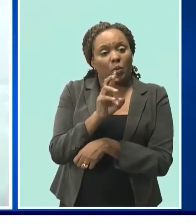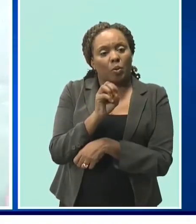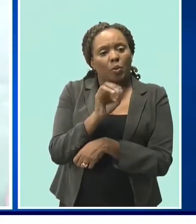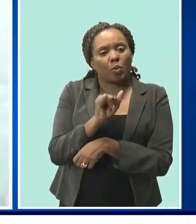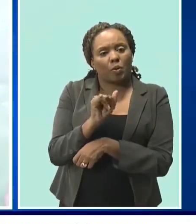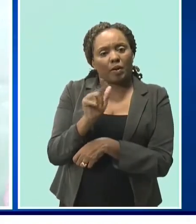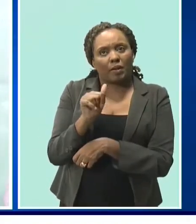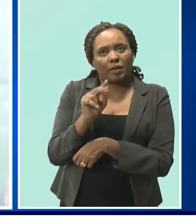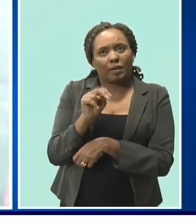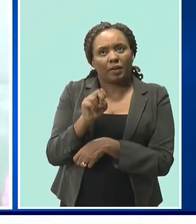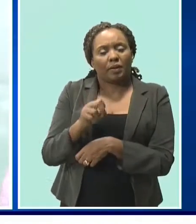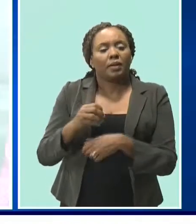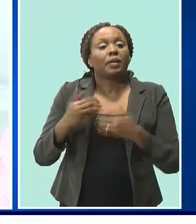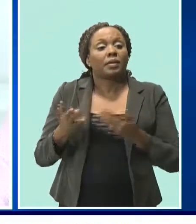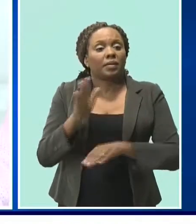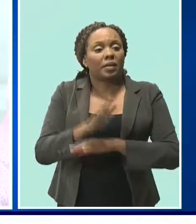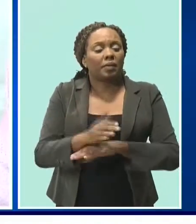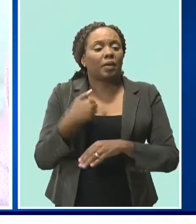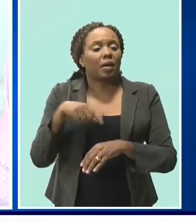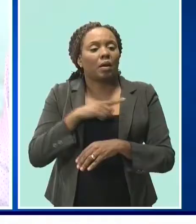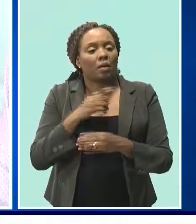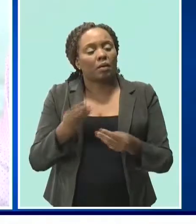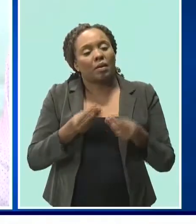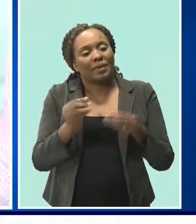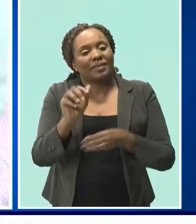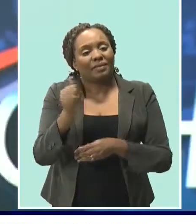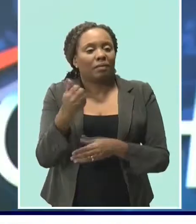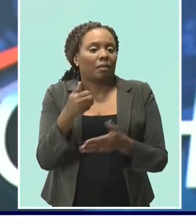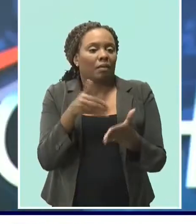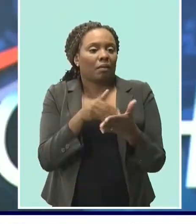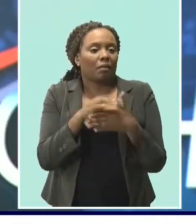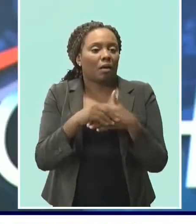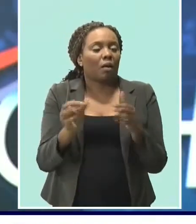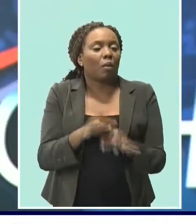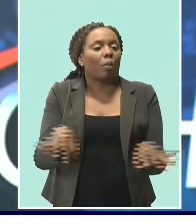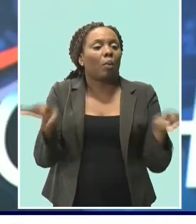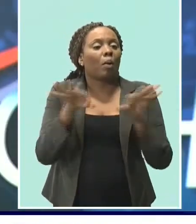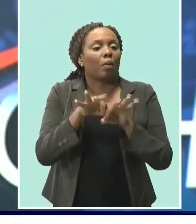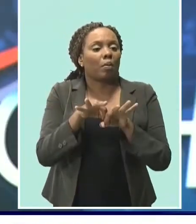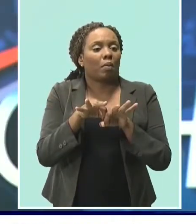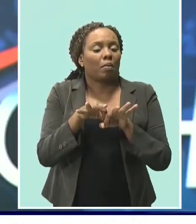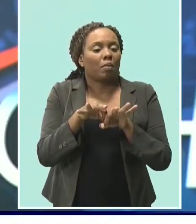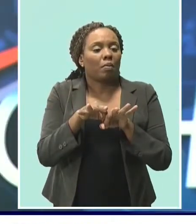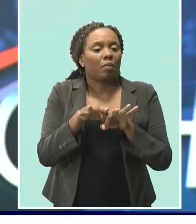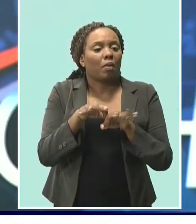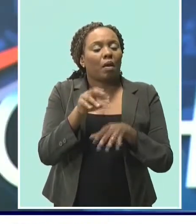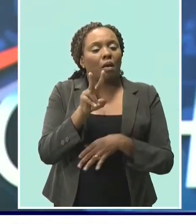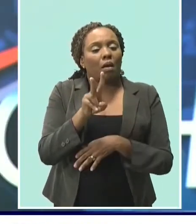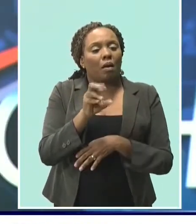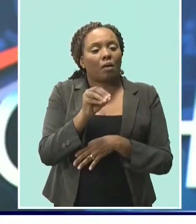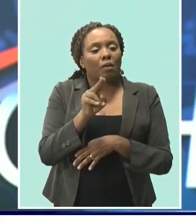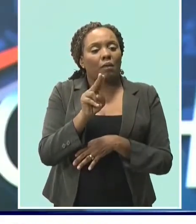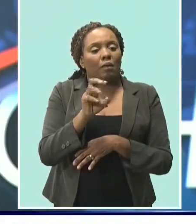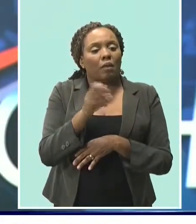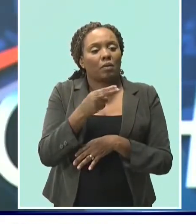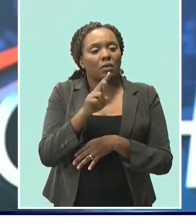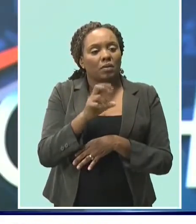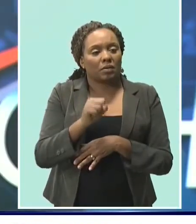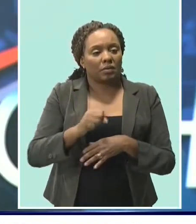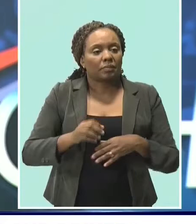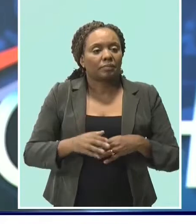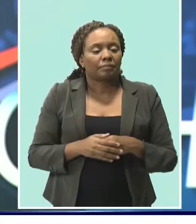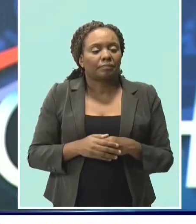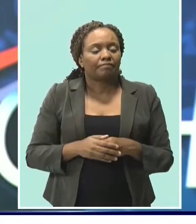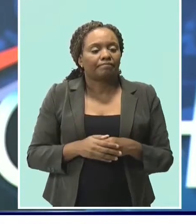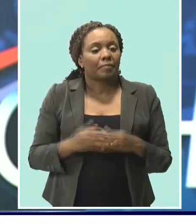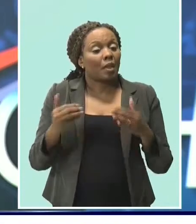we are donating $10,000 worth of vouchers. New legislation will see owners as well as drivers of public